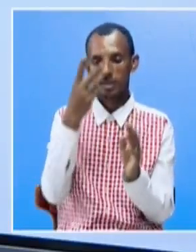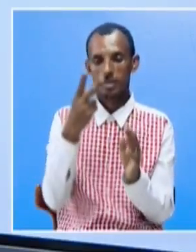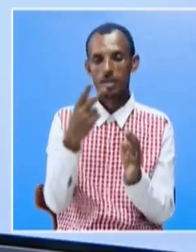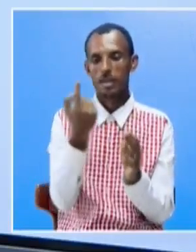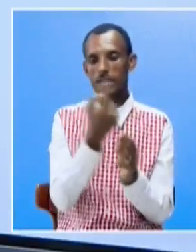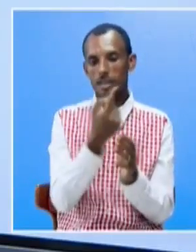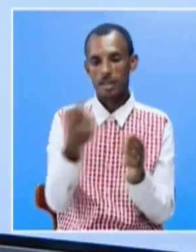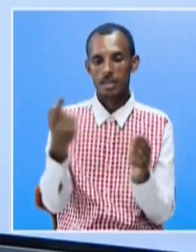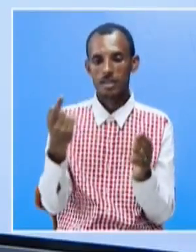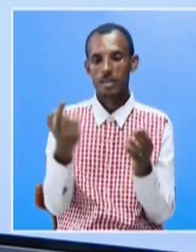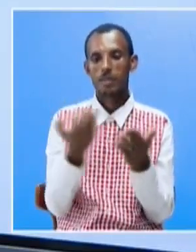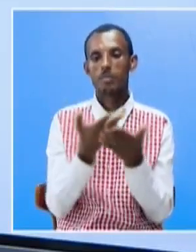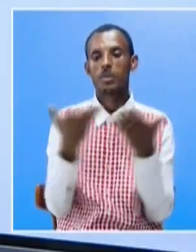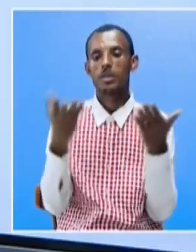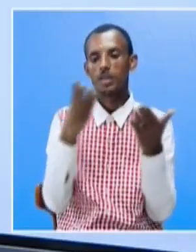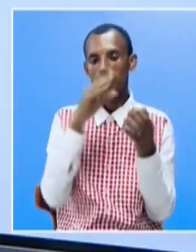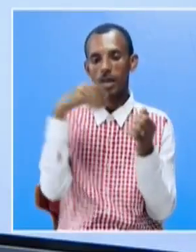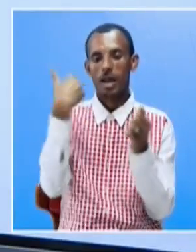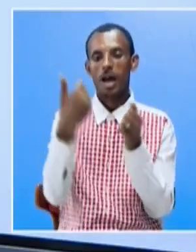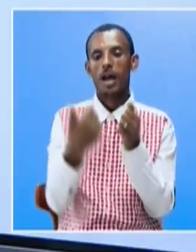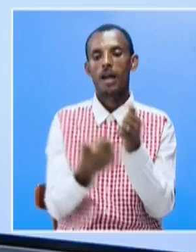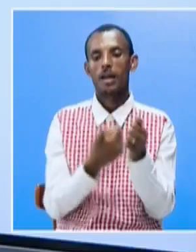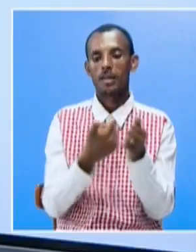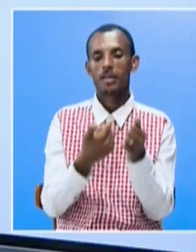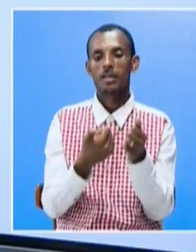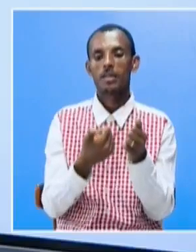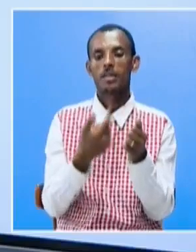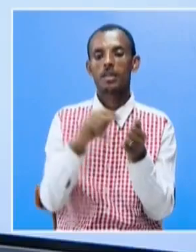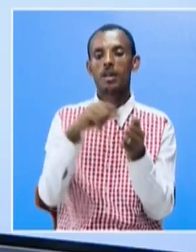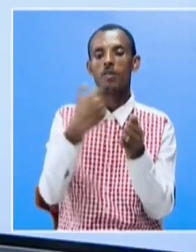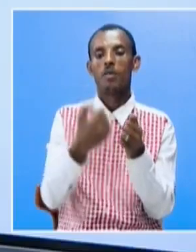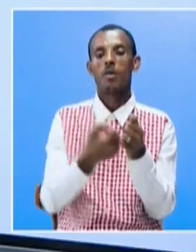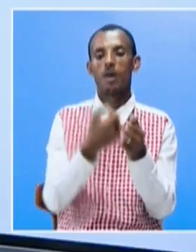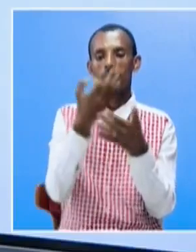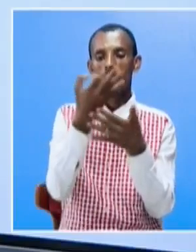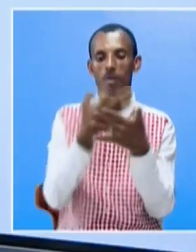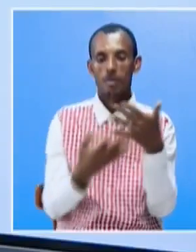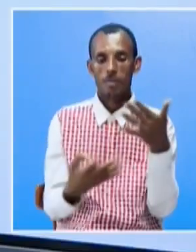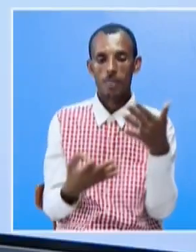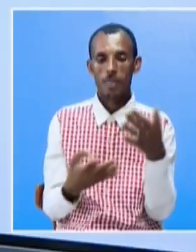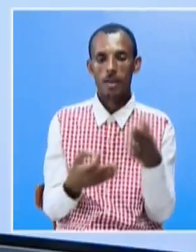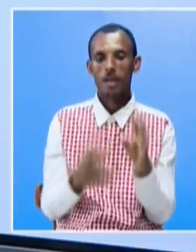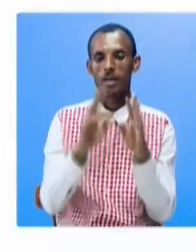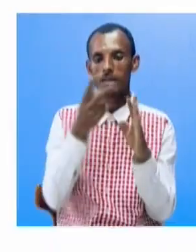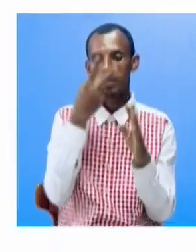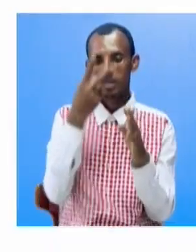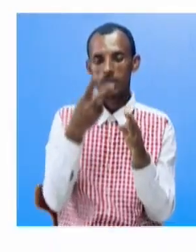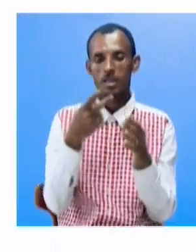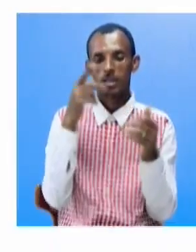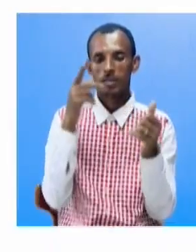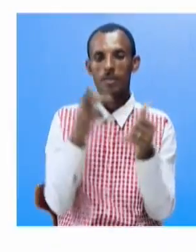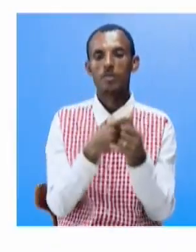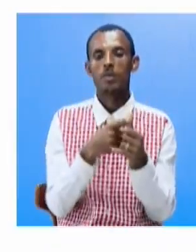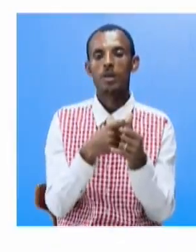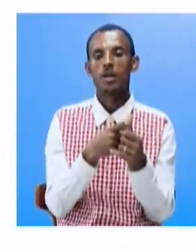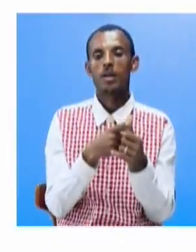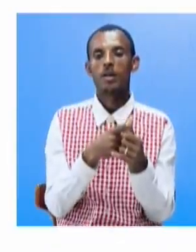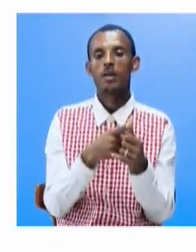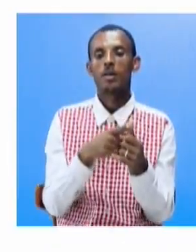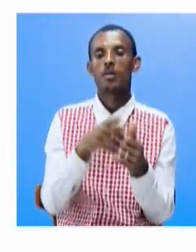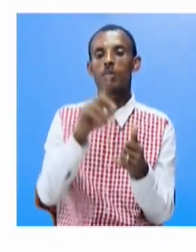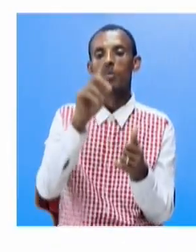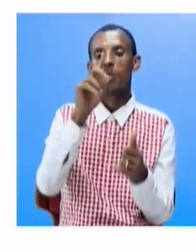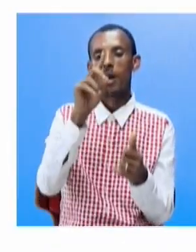and arrange in the following form. Look, this one, let's take the first piece, 1. You will